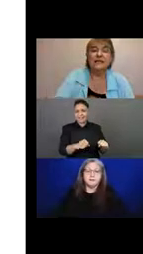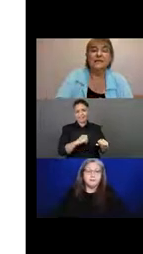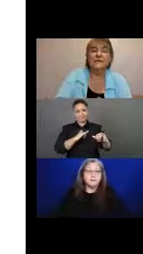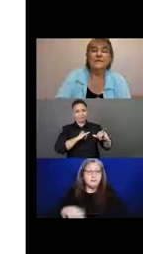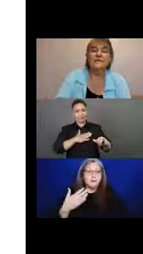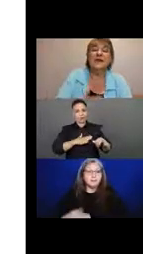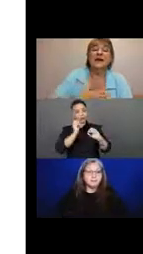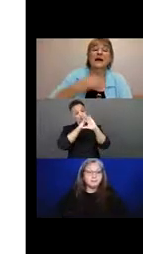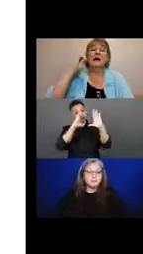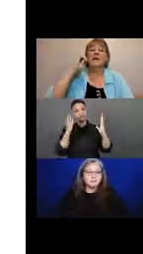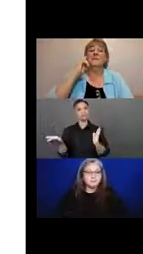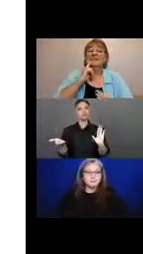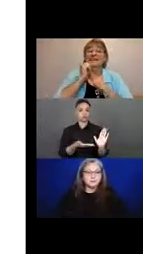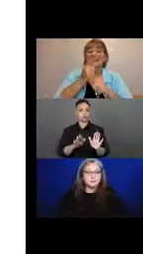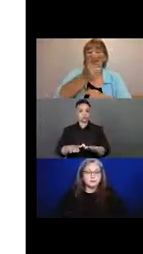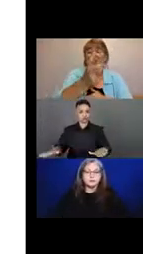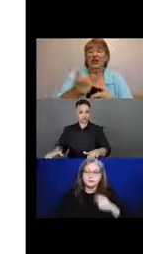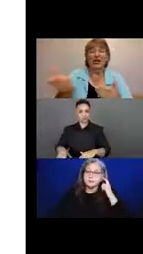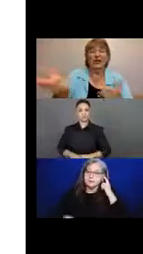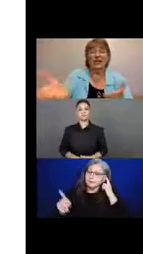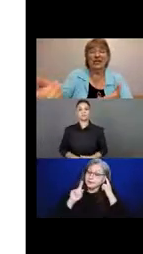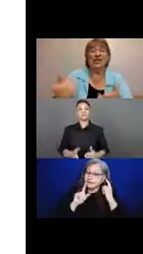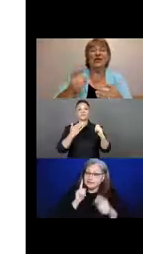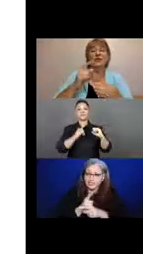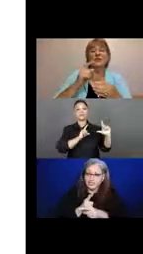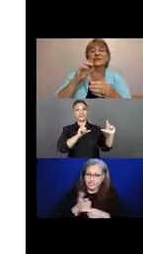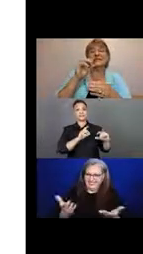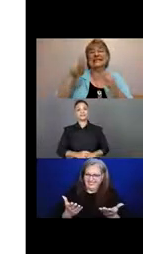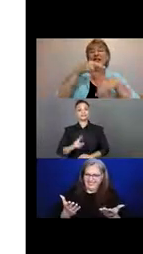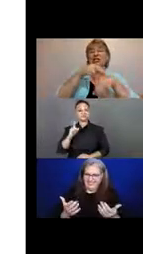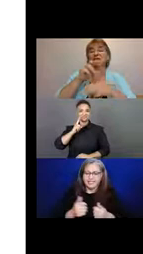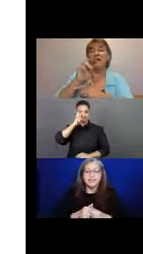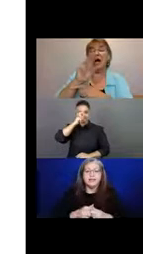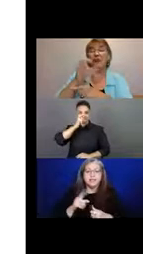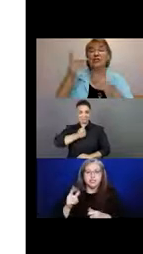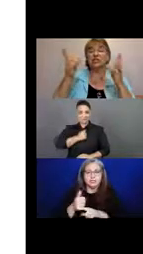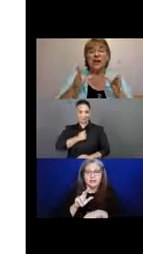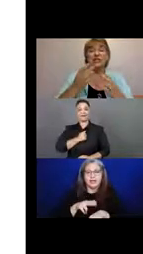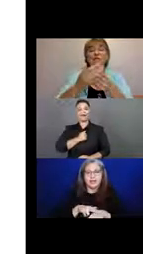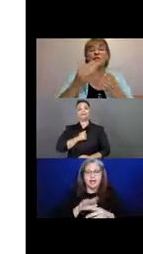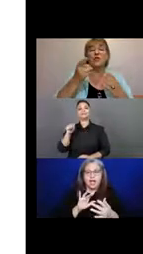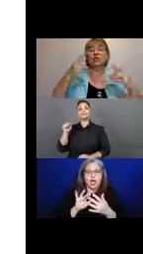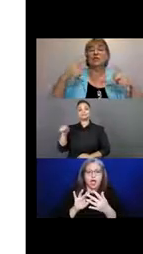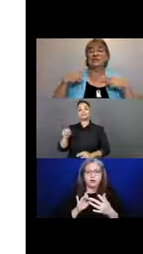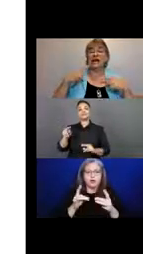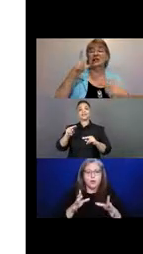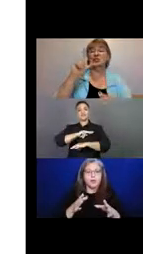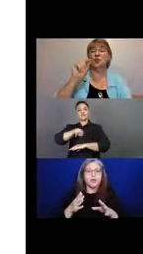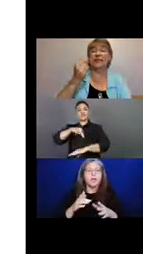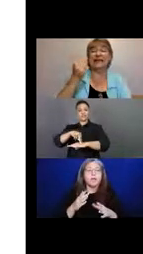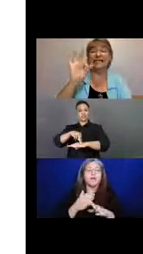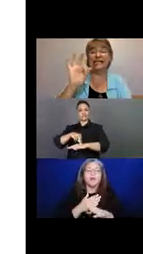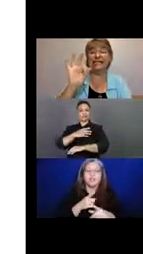slide. My deaf sister, who's here, was National Outreach Director before she